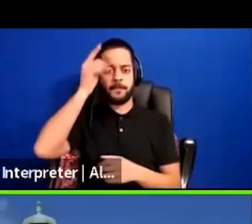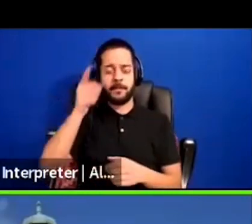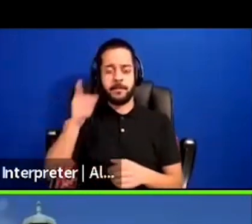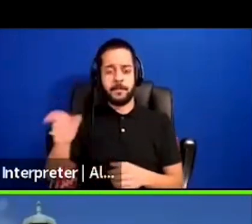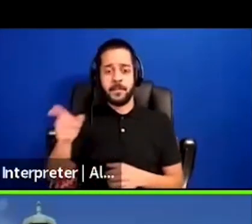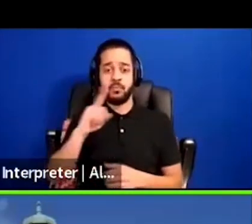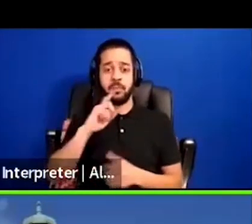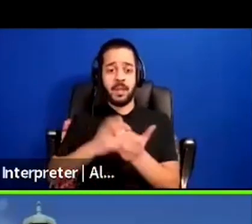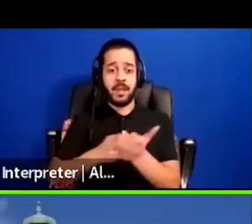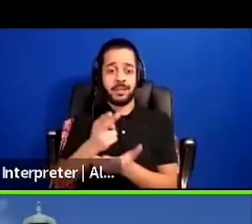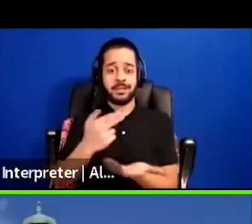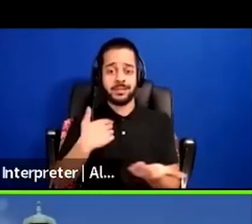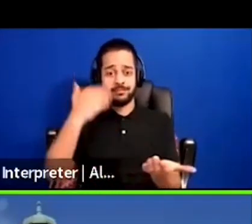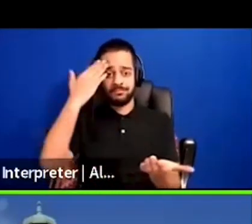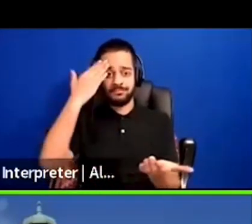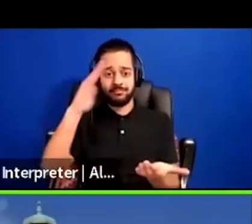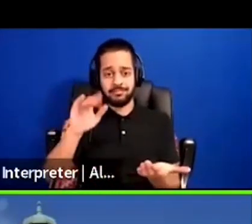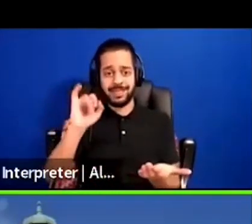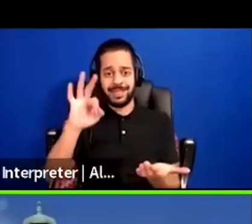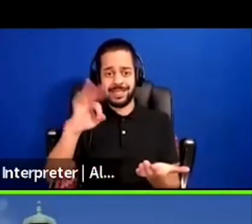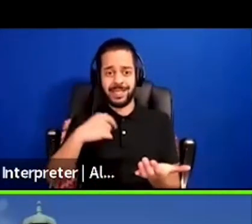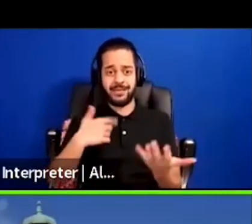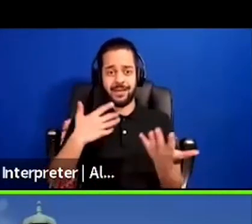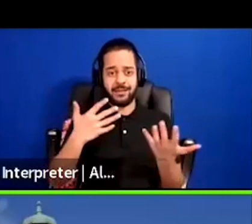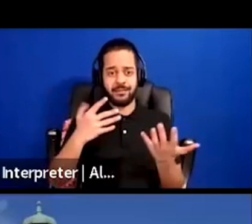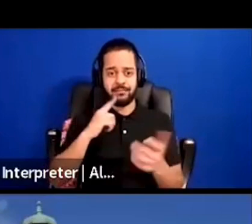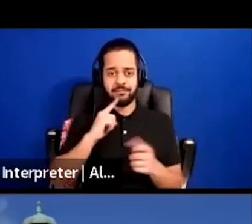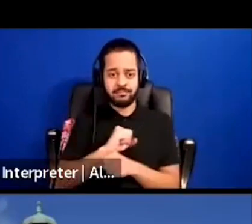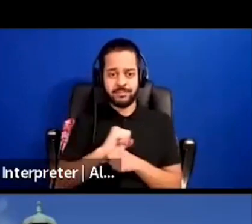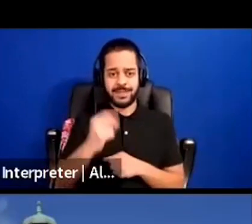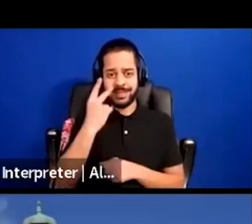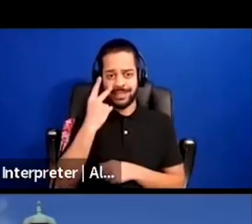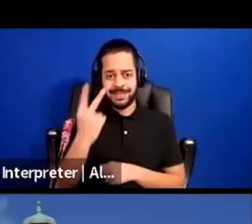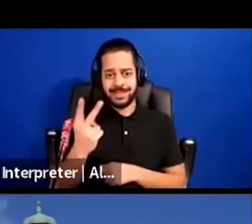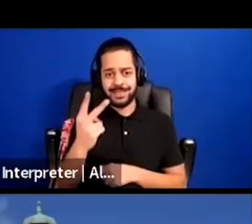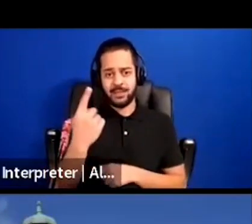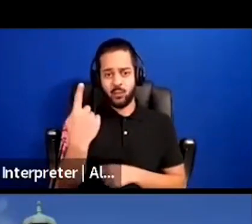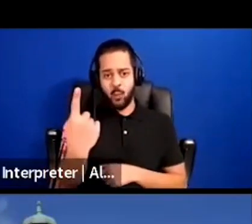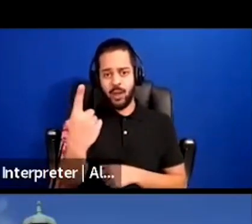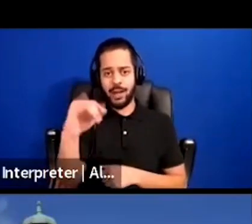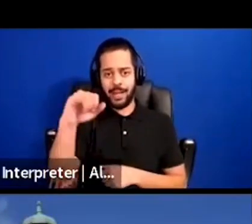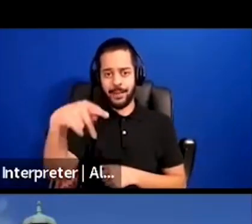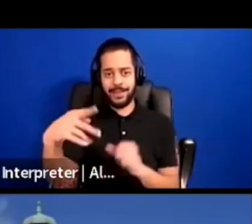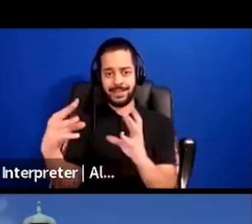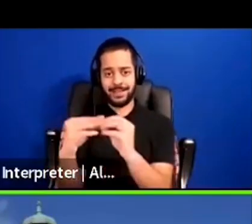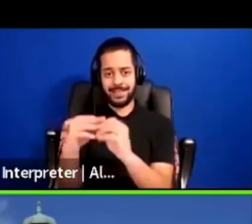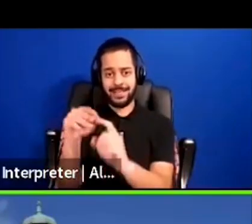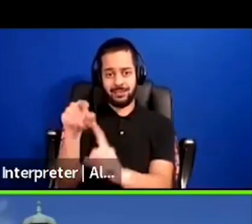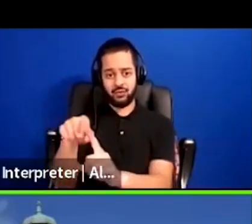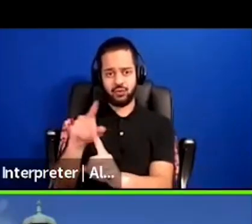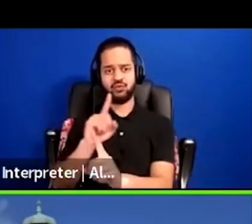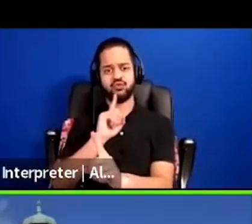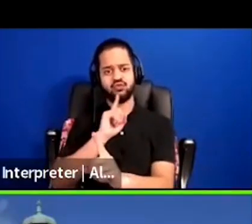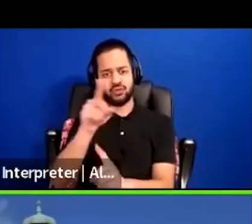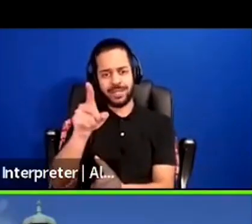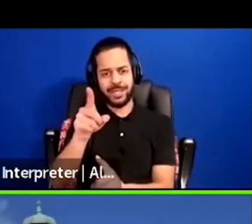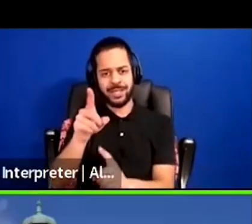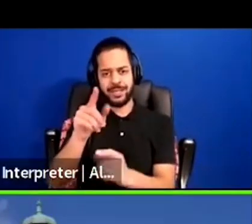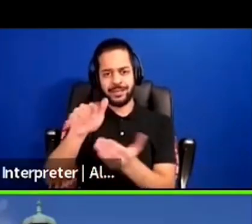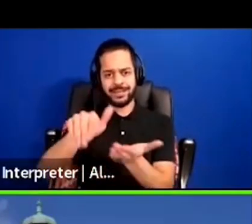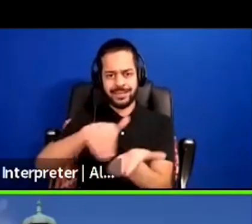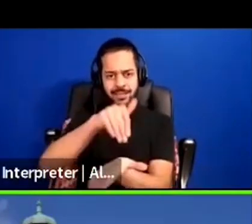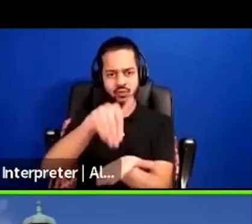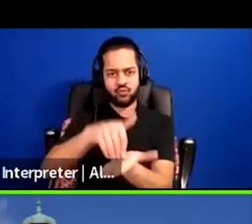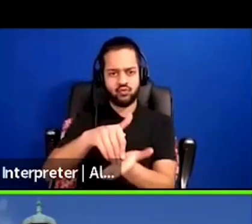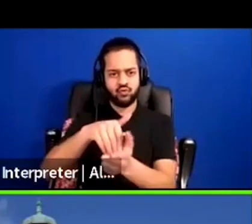be honest, I don't know if I have seen an IEP session happen that really did truly